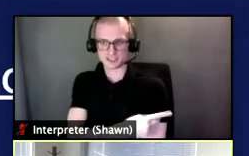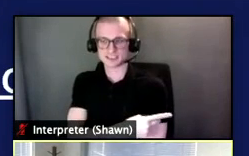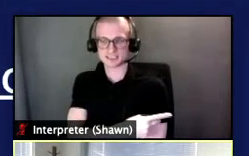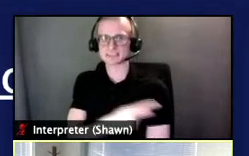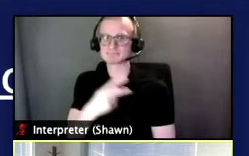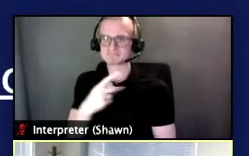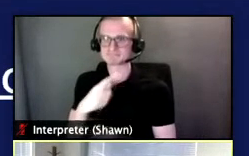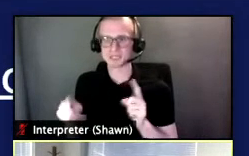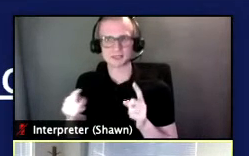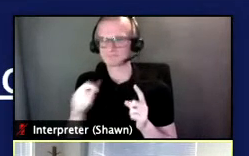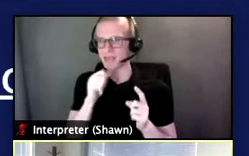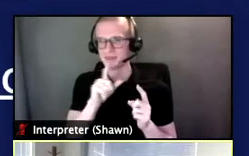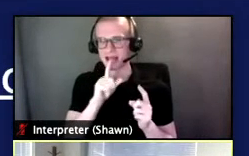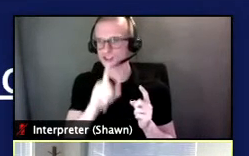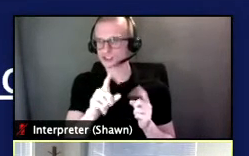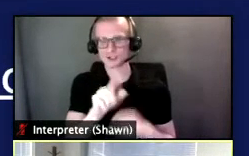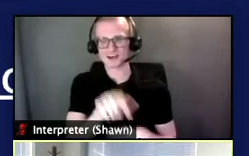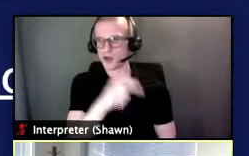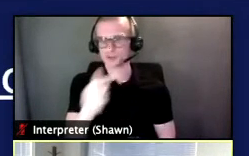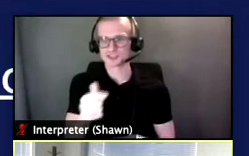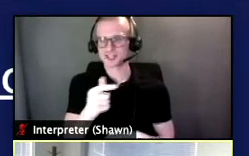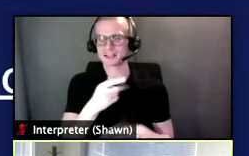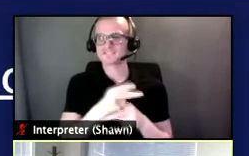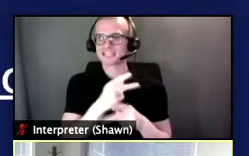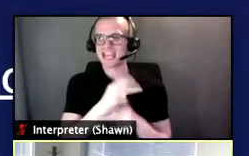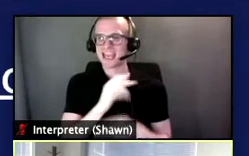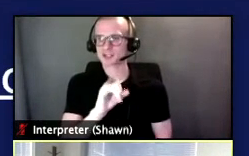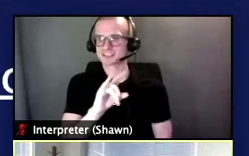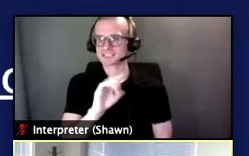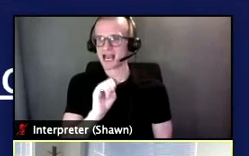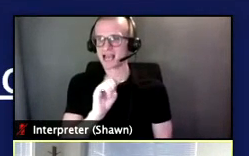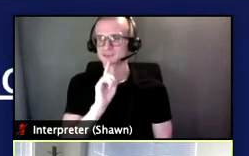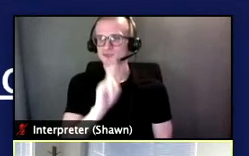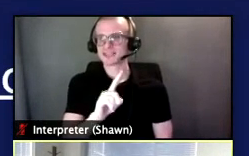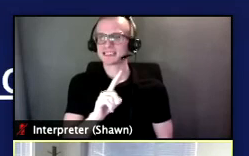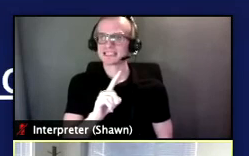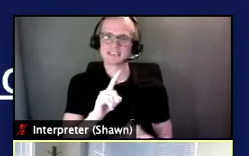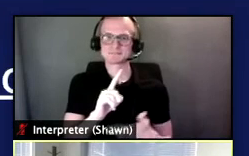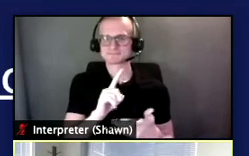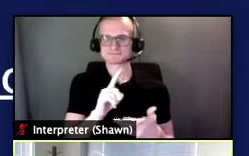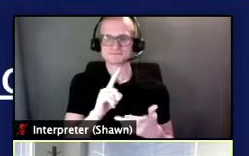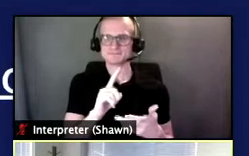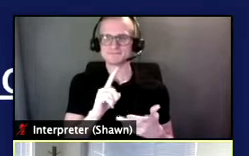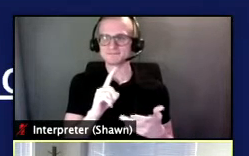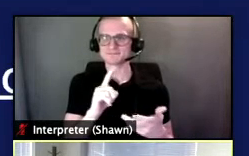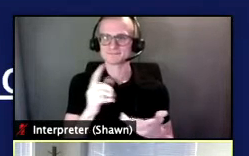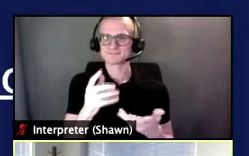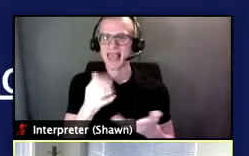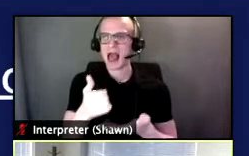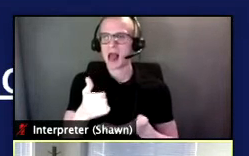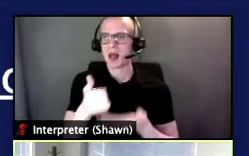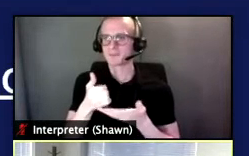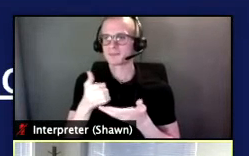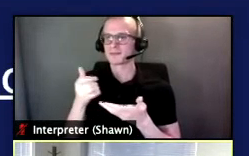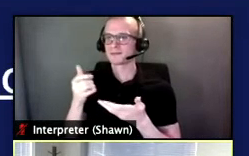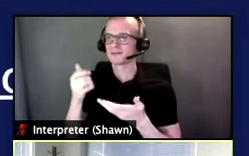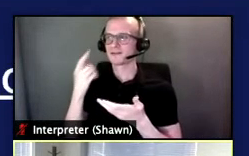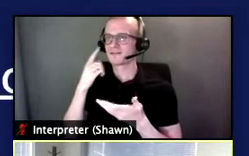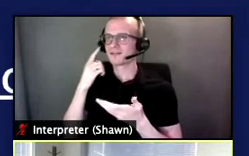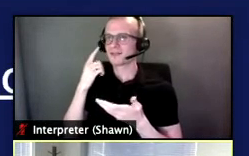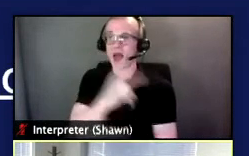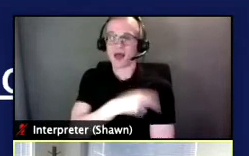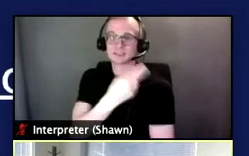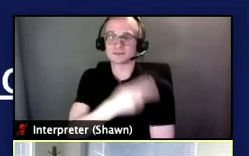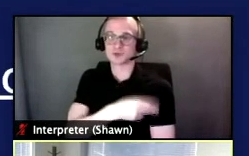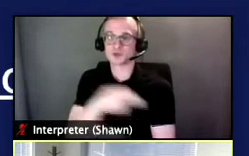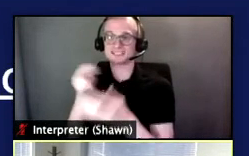care sites really get us that much bang for the buck for offloading the hospitals.